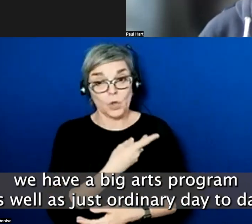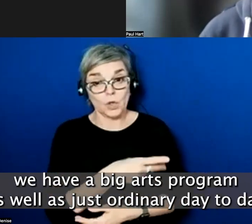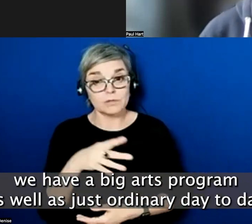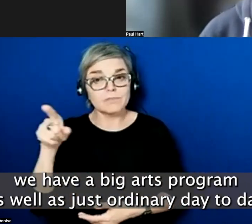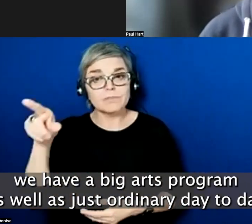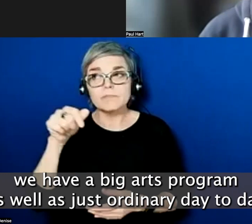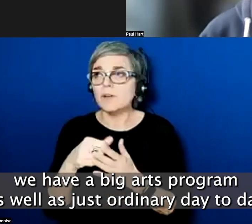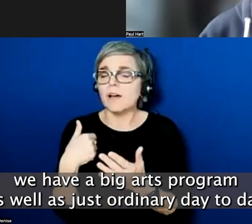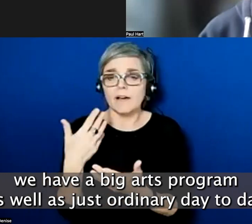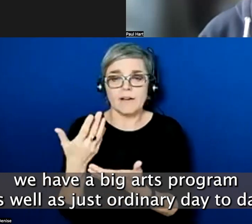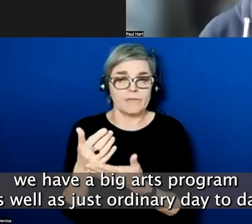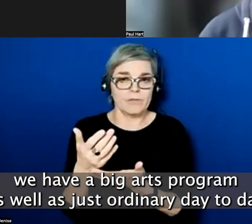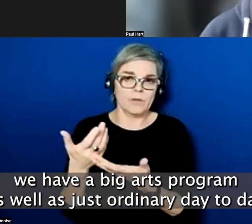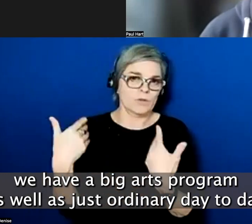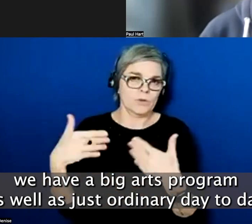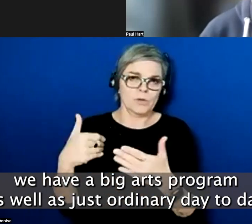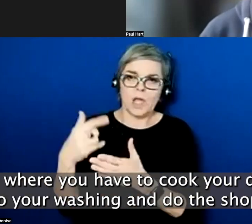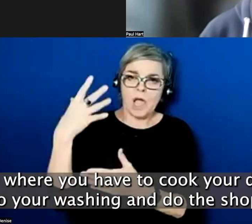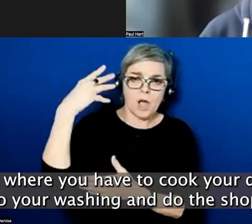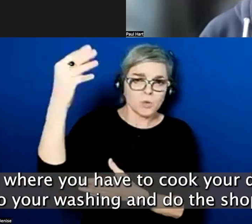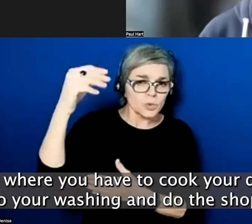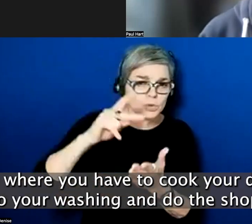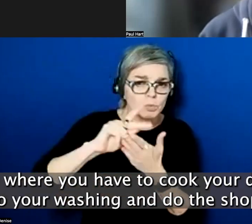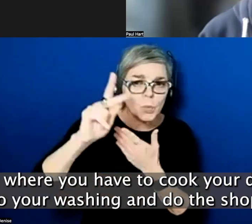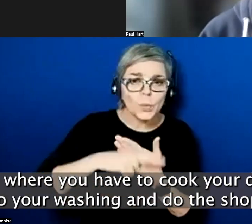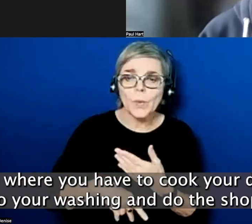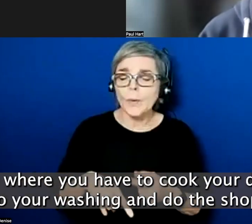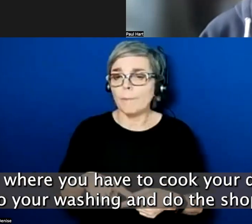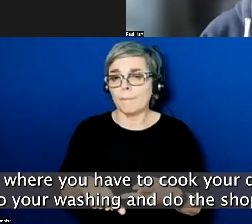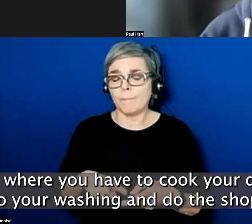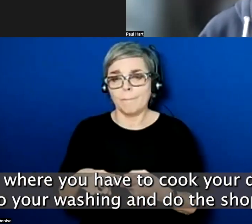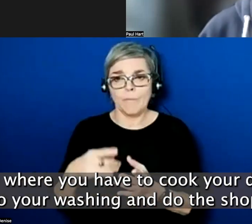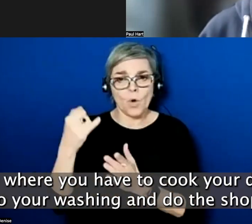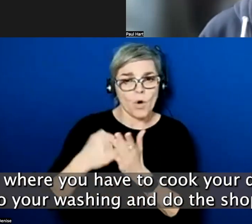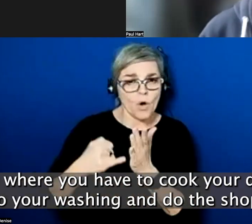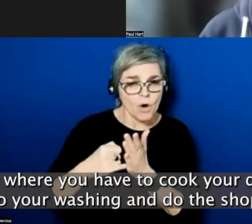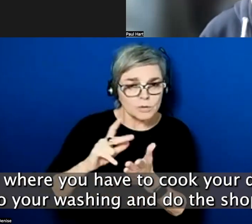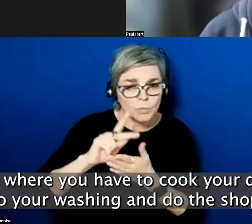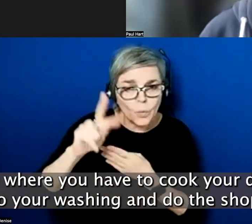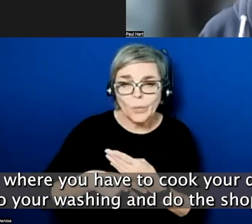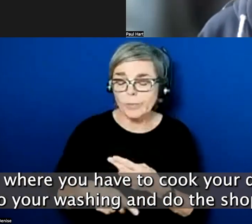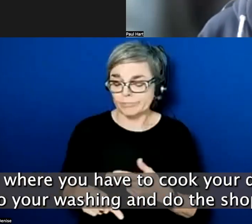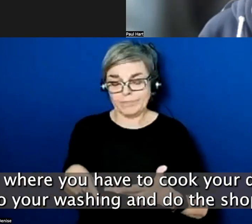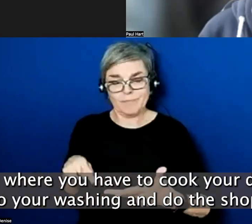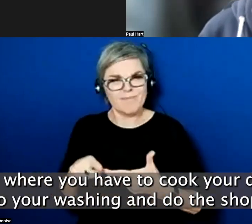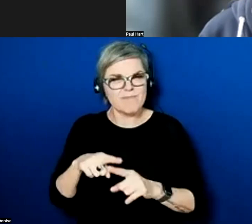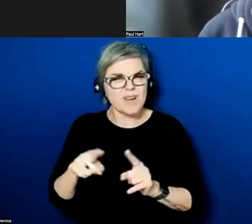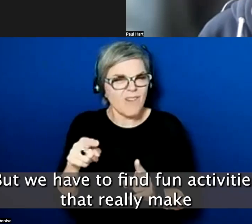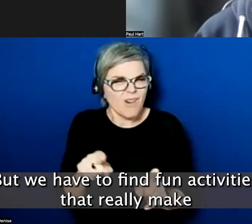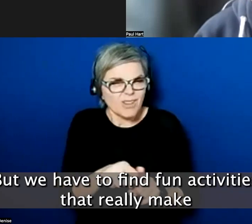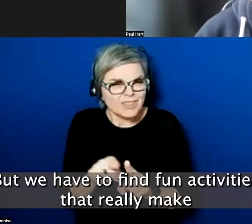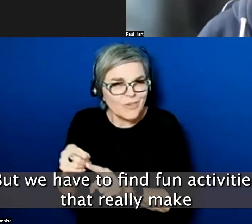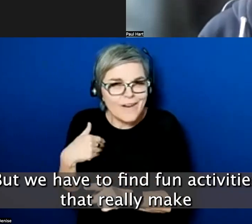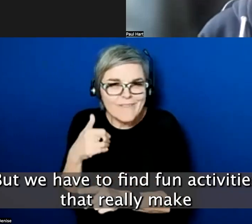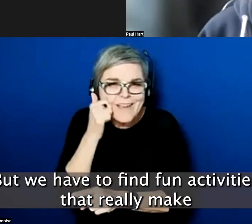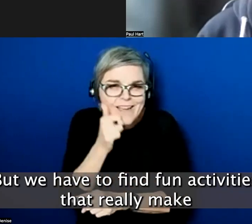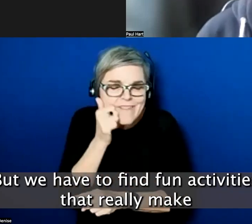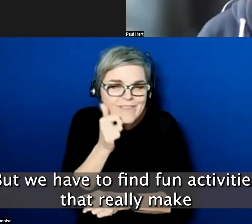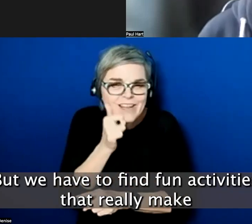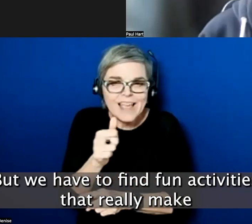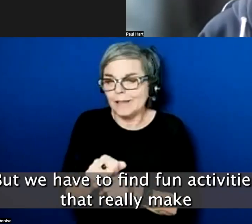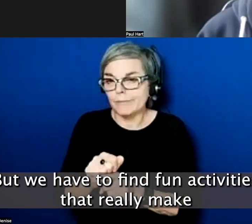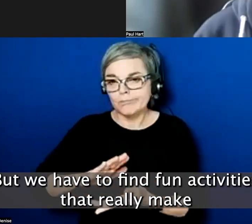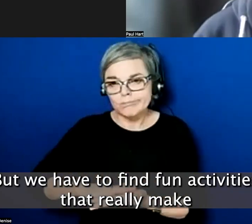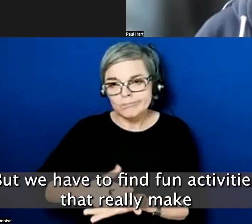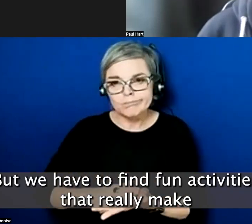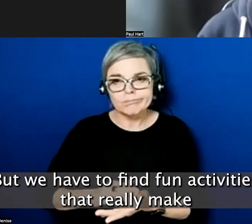as well as just ordinary day-to-day living where you have to cook your dinner and do your washing and do the shopping, but we have to find